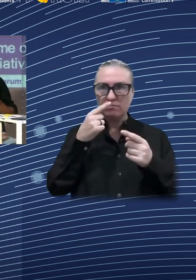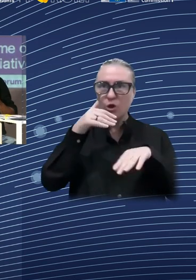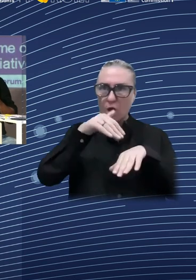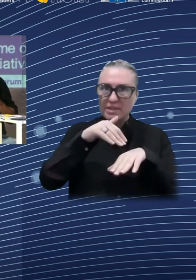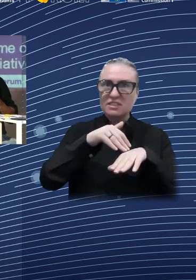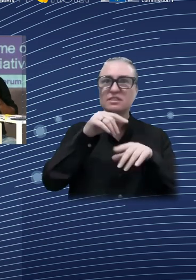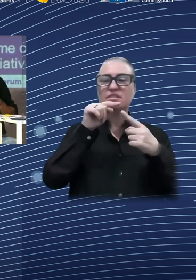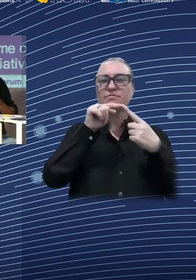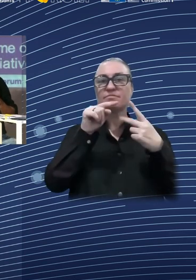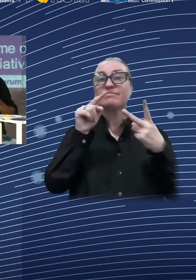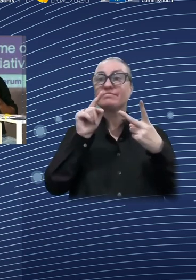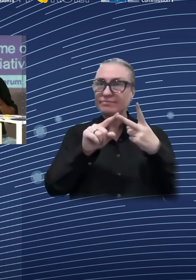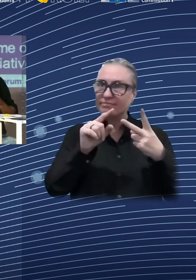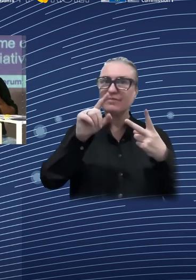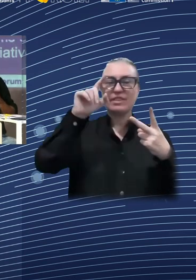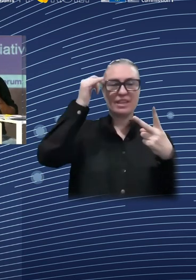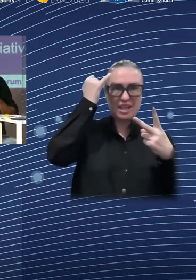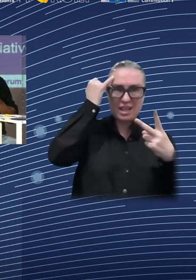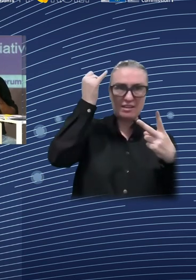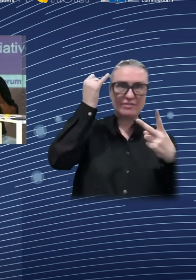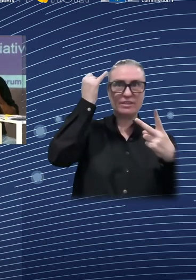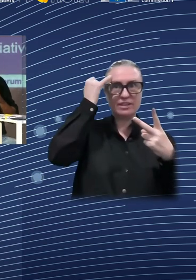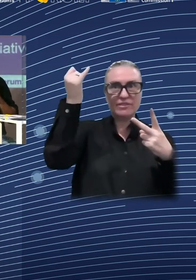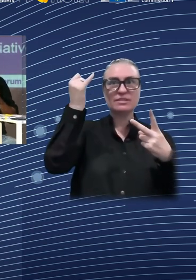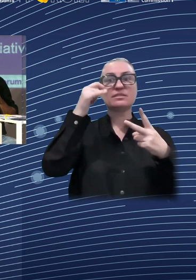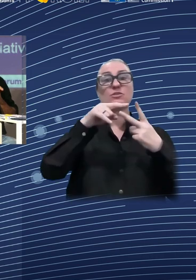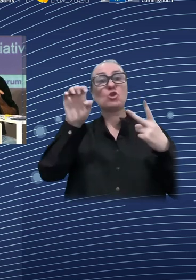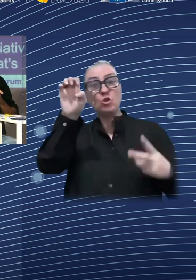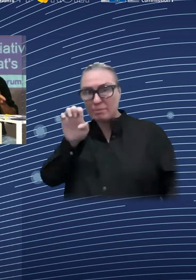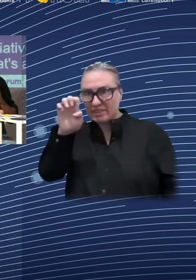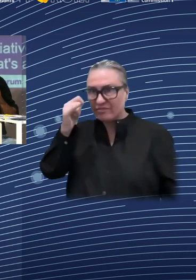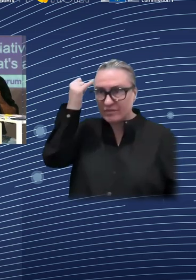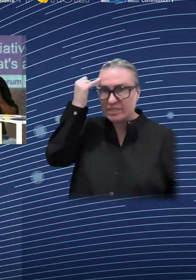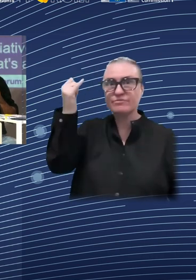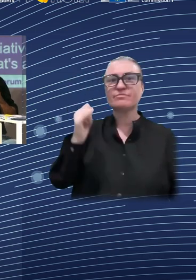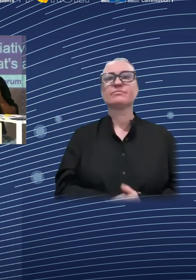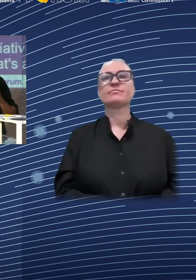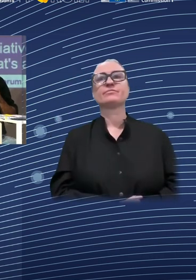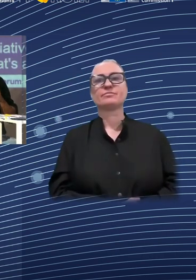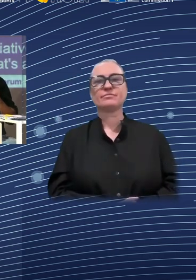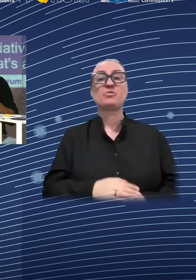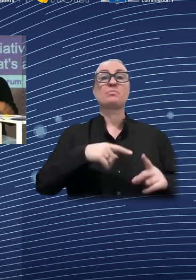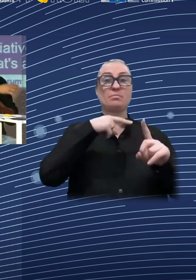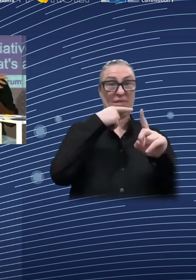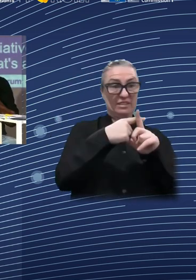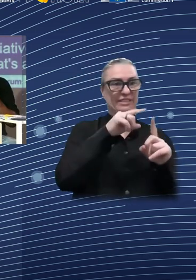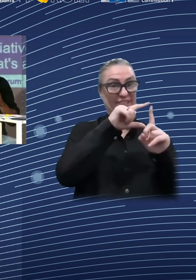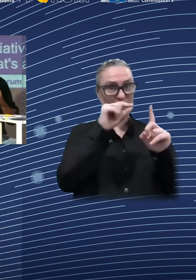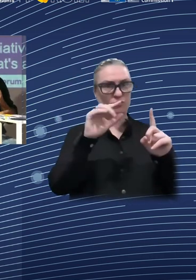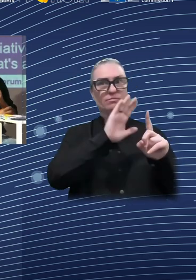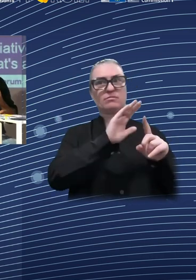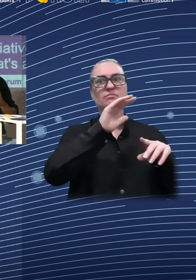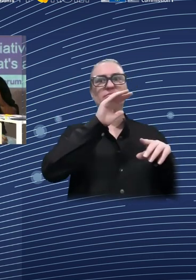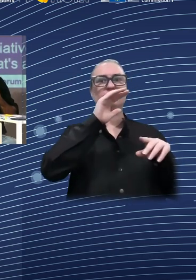And that's also strategic for the EU, not only for the commons that can have funding, but also for the EU and for our common